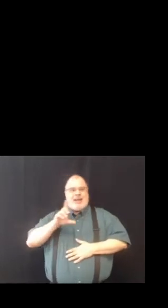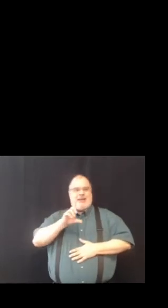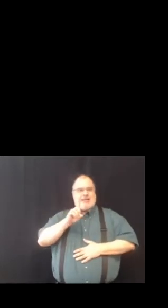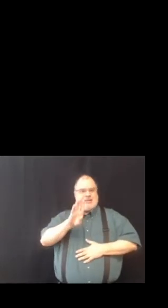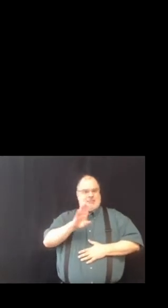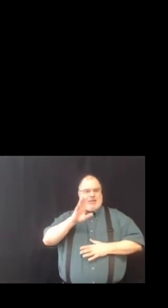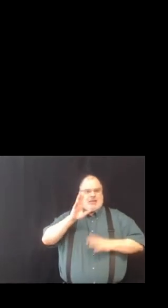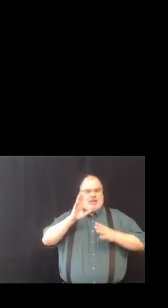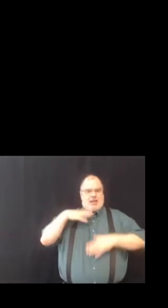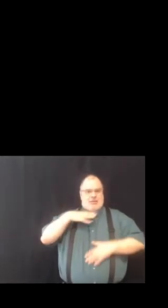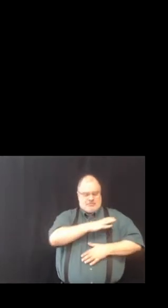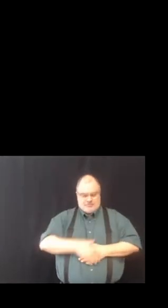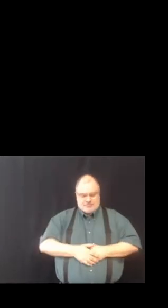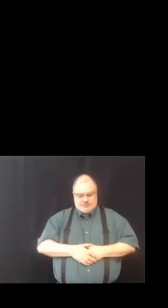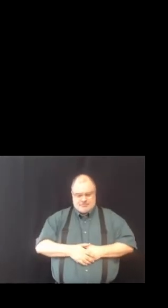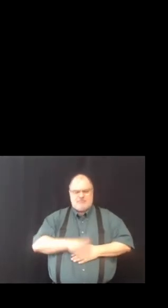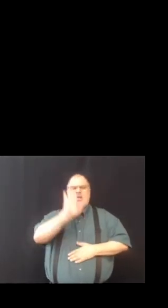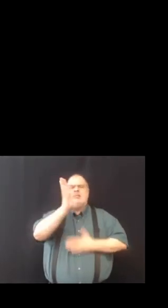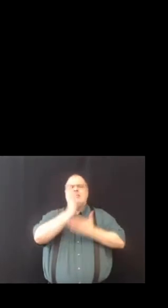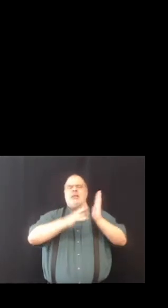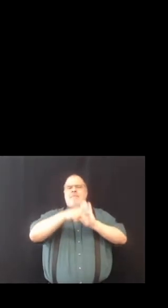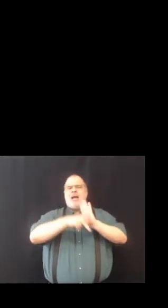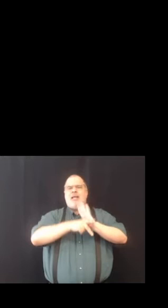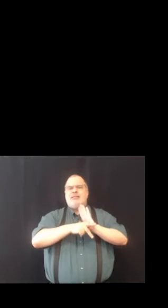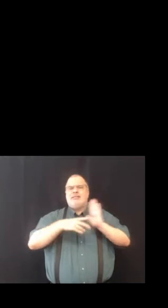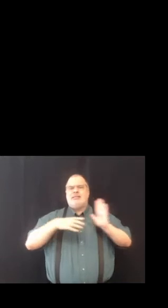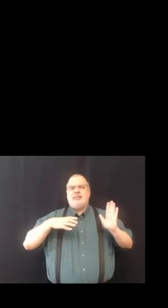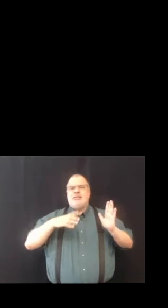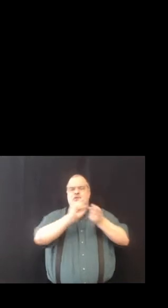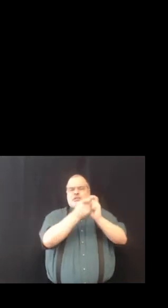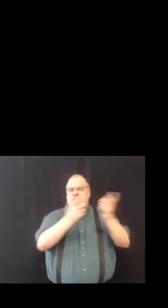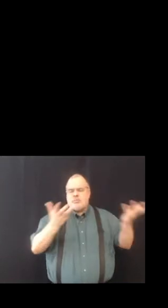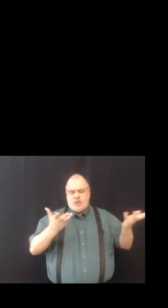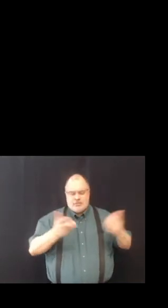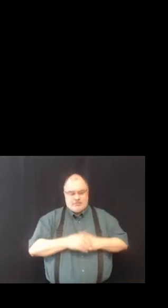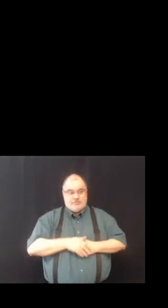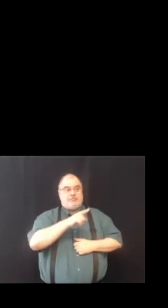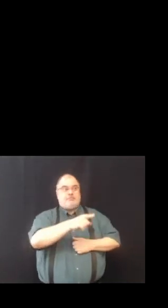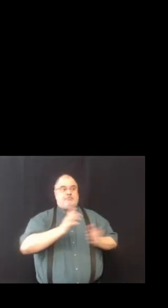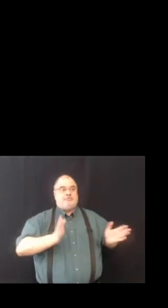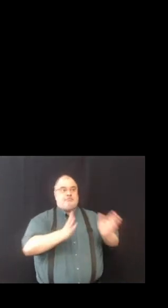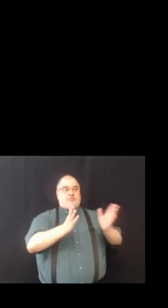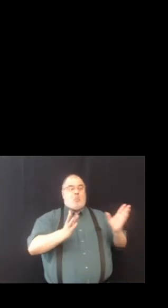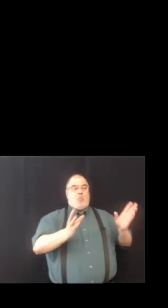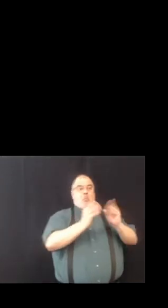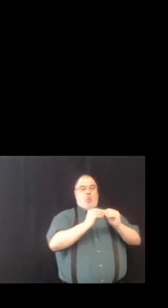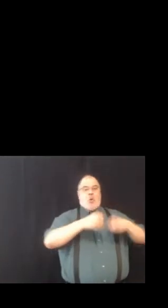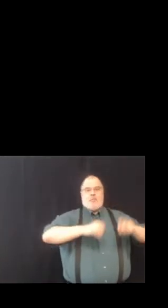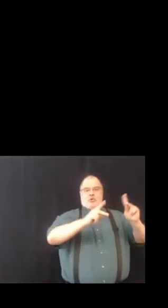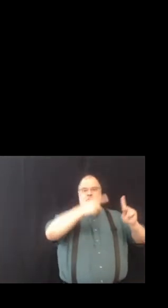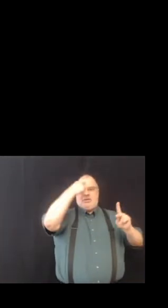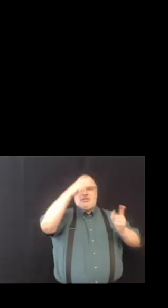some policy changes which allow and promote increased access to the ability to have paid employment. And that's